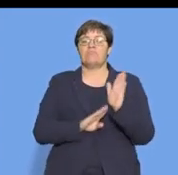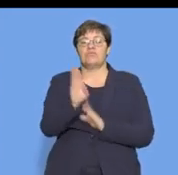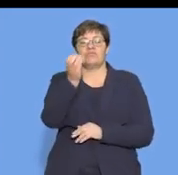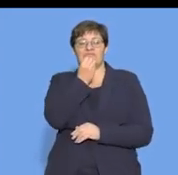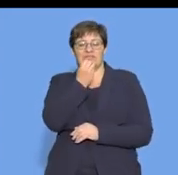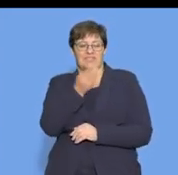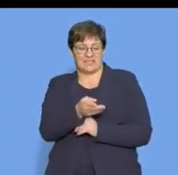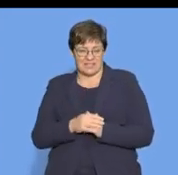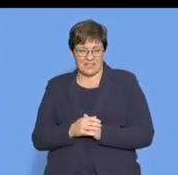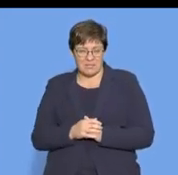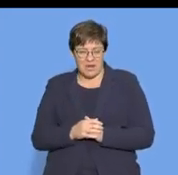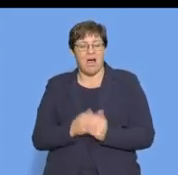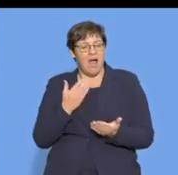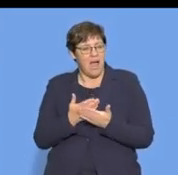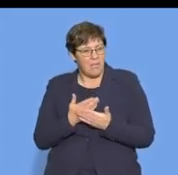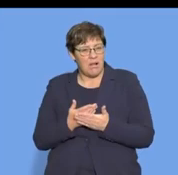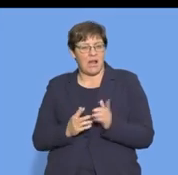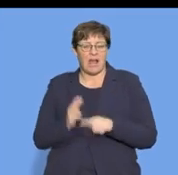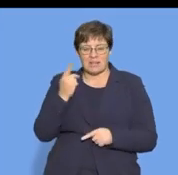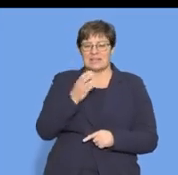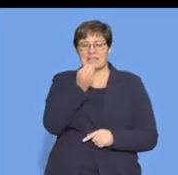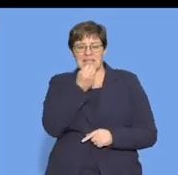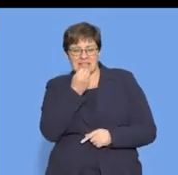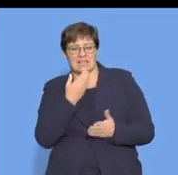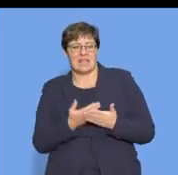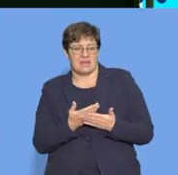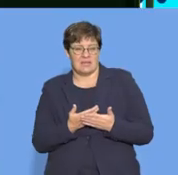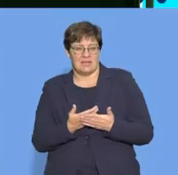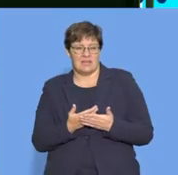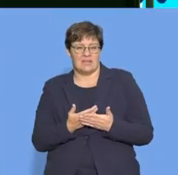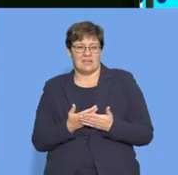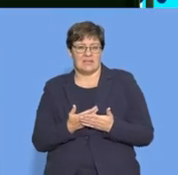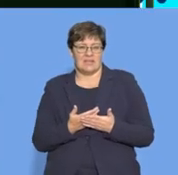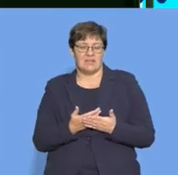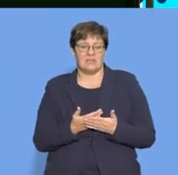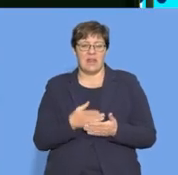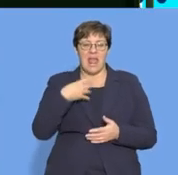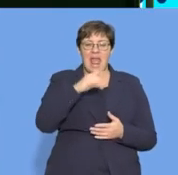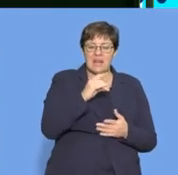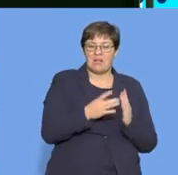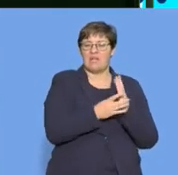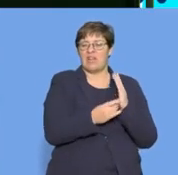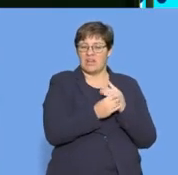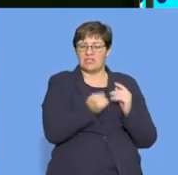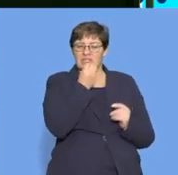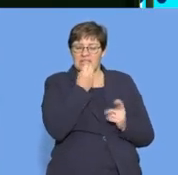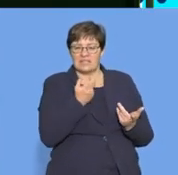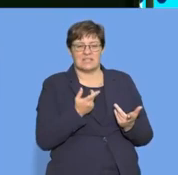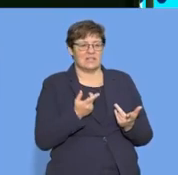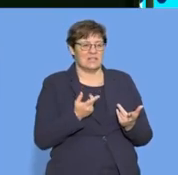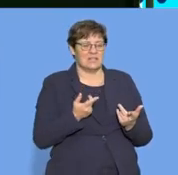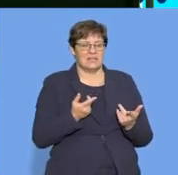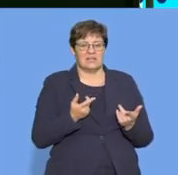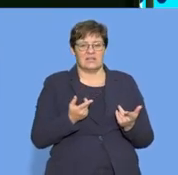then improved the nutrition. So now they were able to cut, and they were able to eat animal flesh,